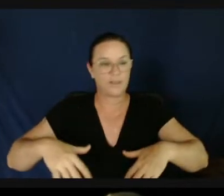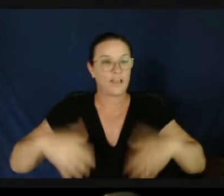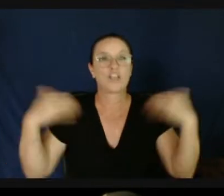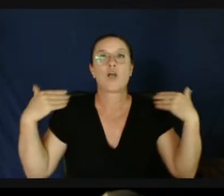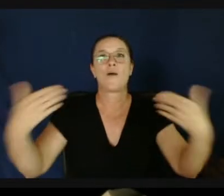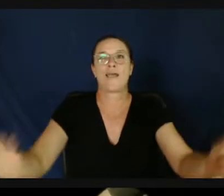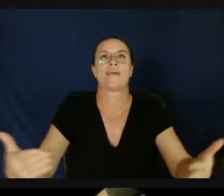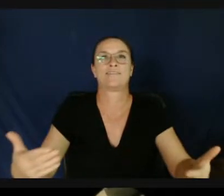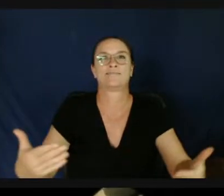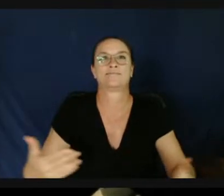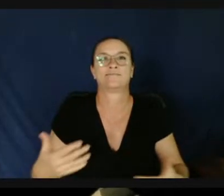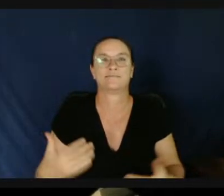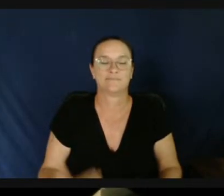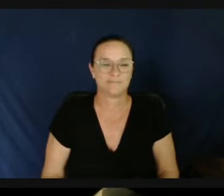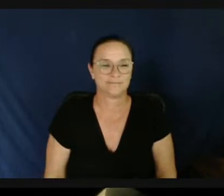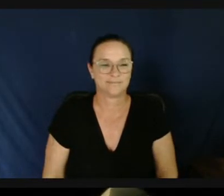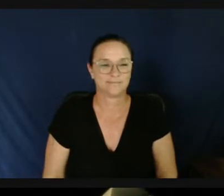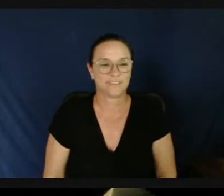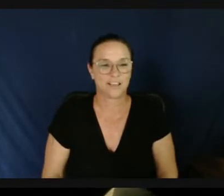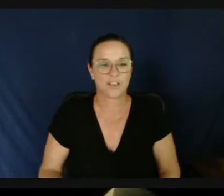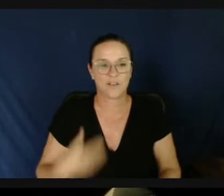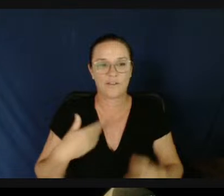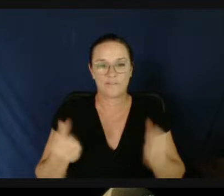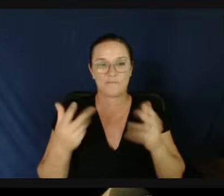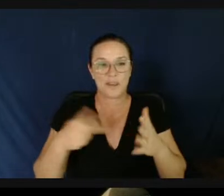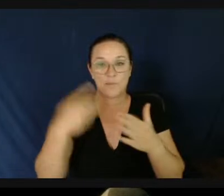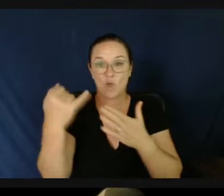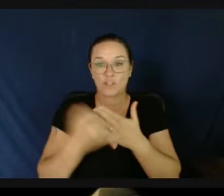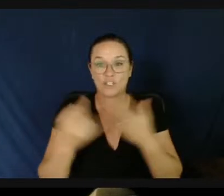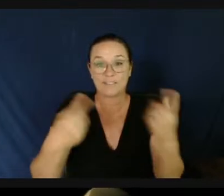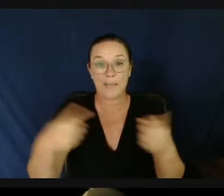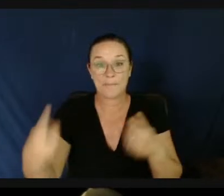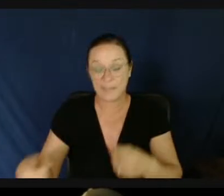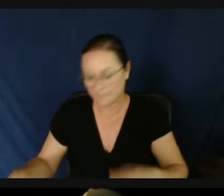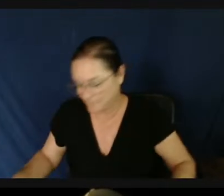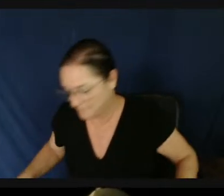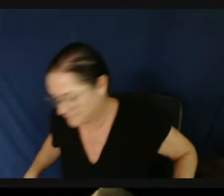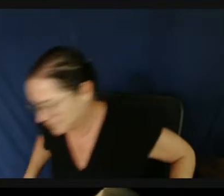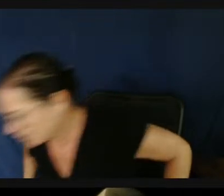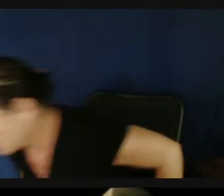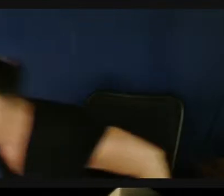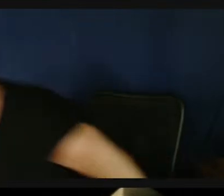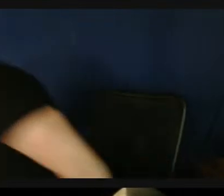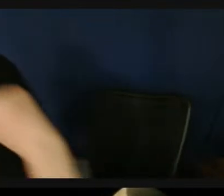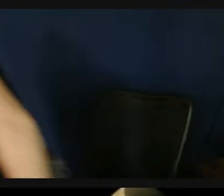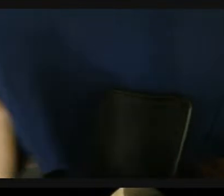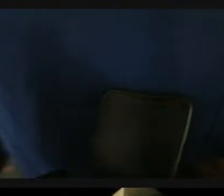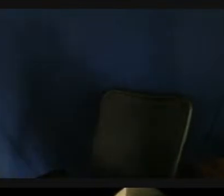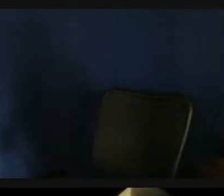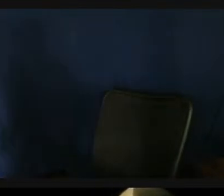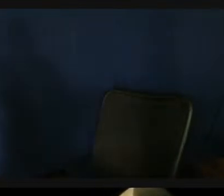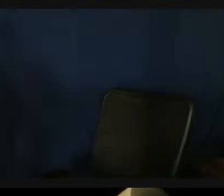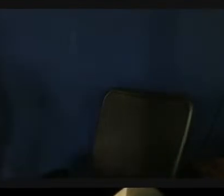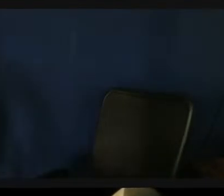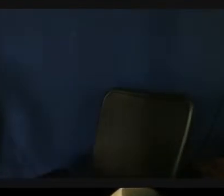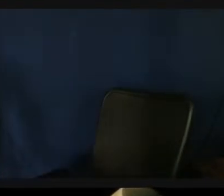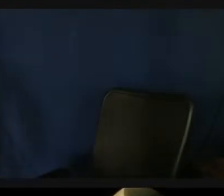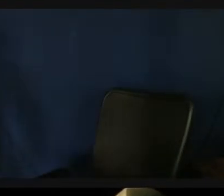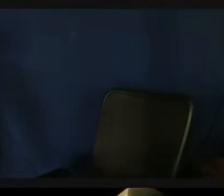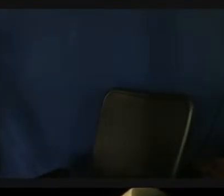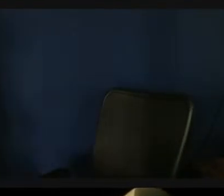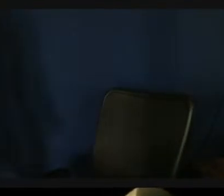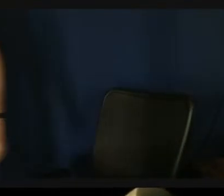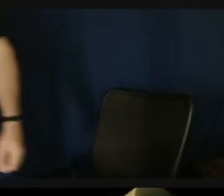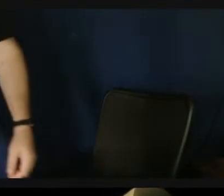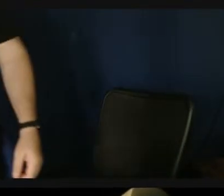go. Yeah. We got a lot of projects going on in Puna, don't we, over the next year or so. It's going to be nice to see what's